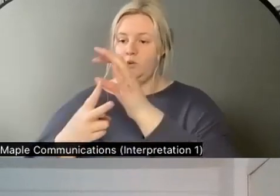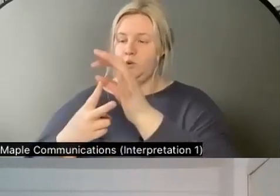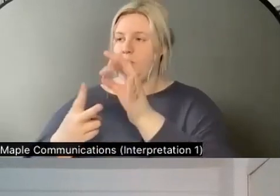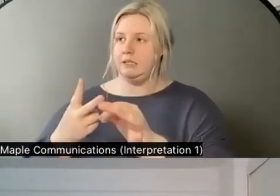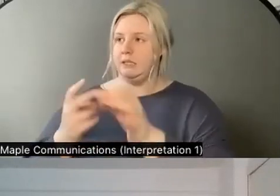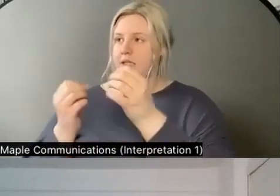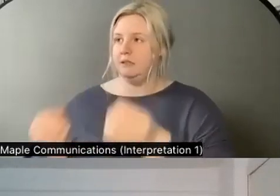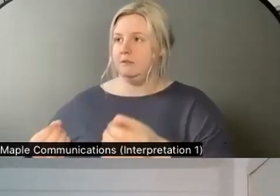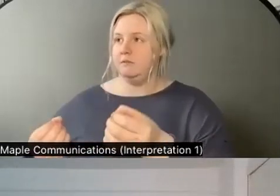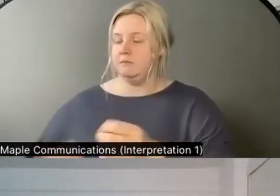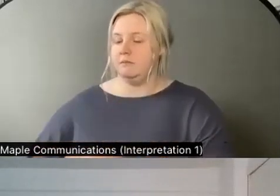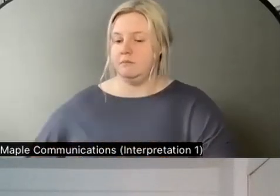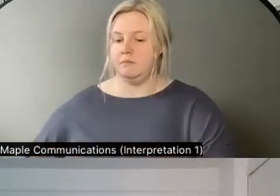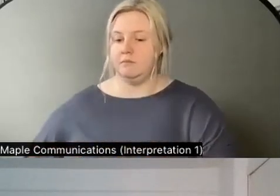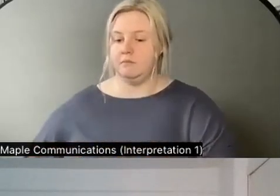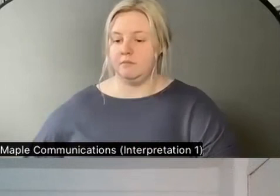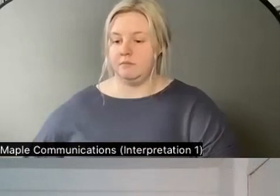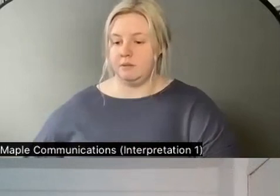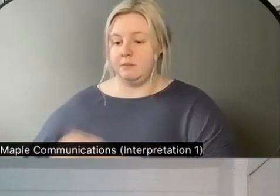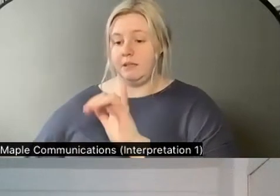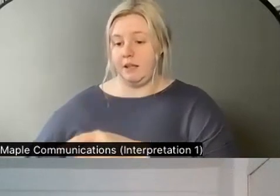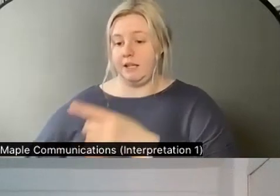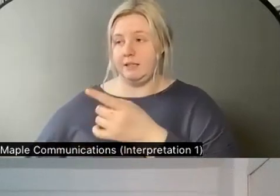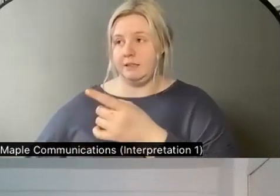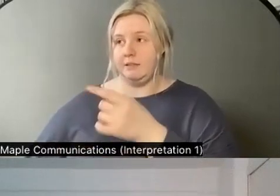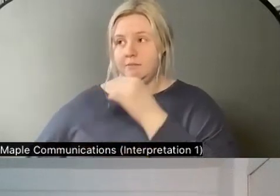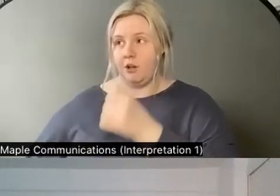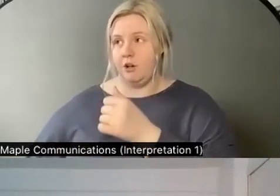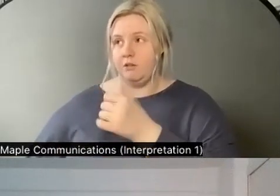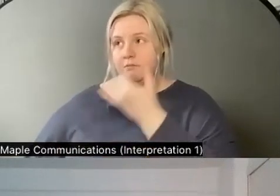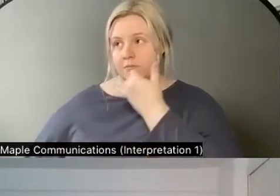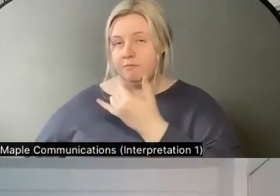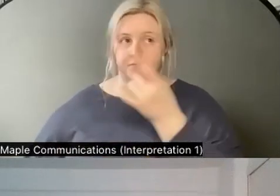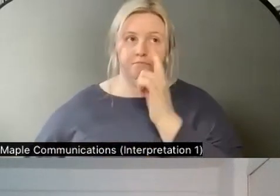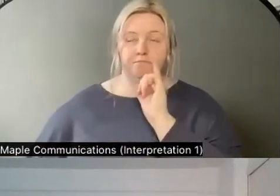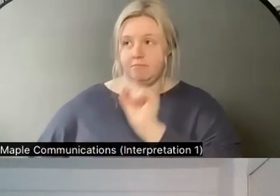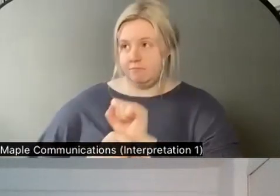is absolutely intentional, and it's not,